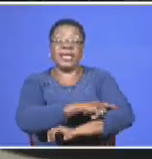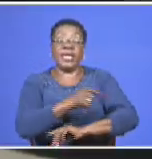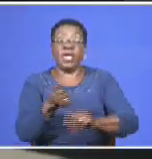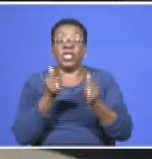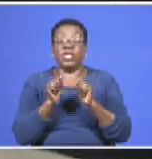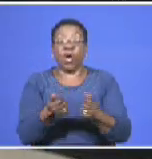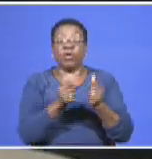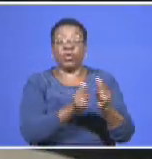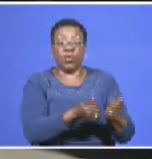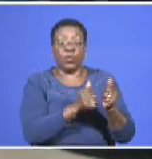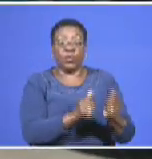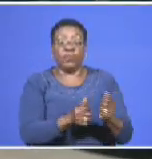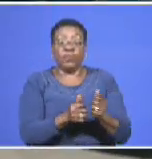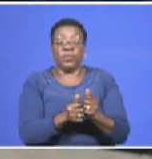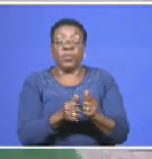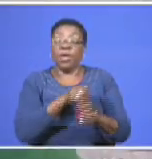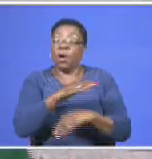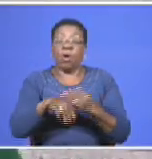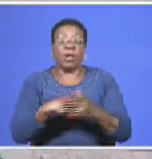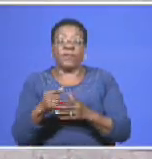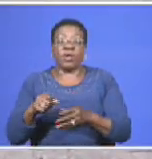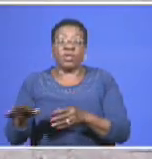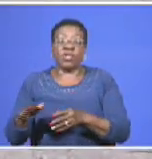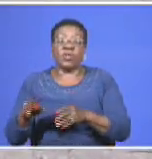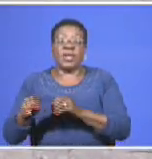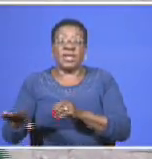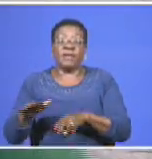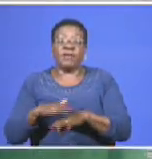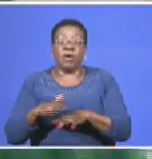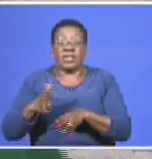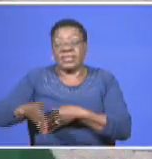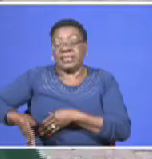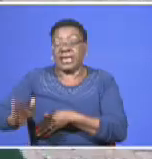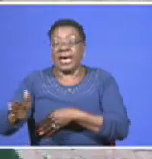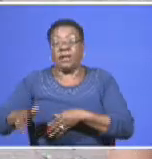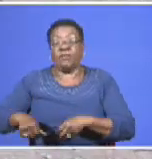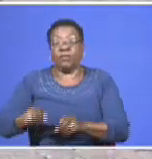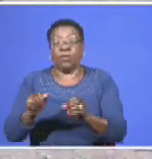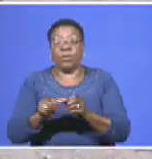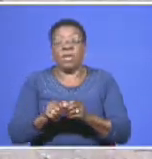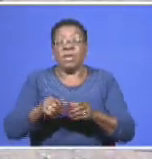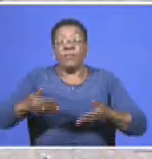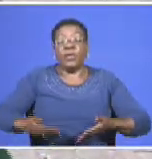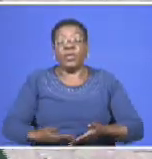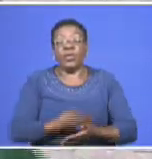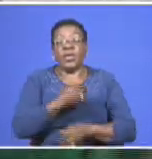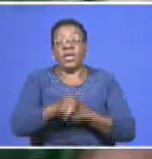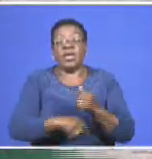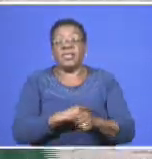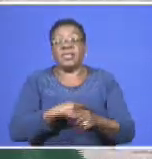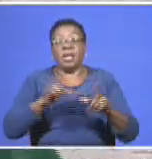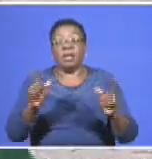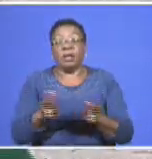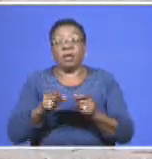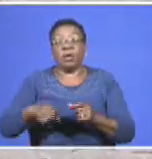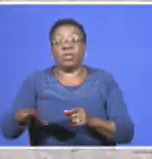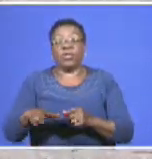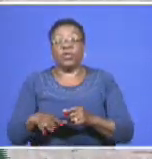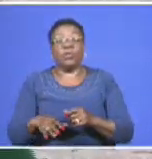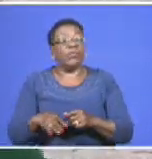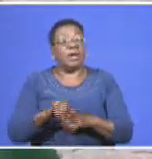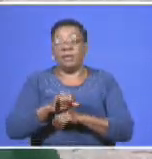harder because more costumes are left along the road, because a lot of costumes, you know, they recycle. But New Year's Day, a lot of costumes are just left along.